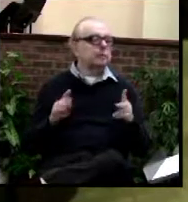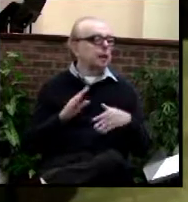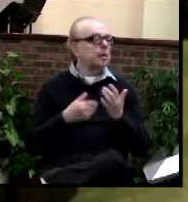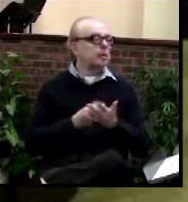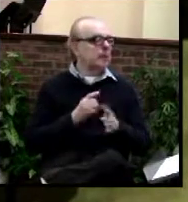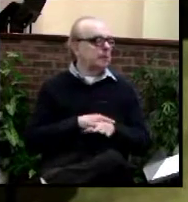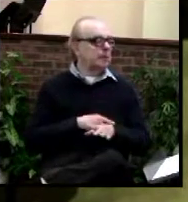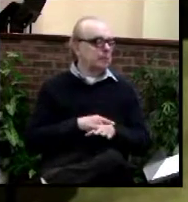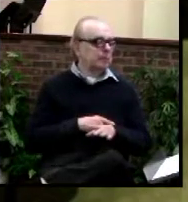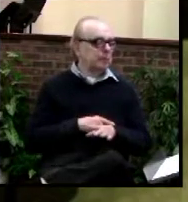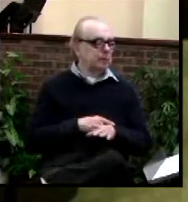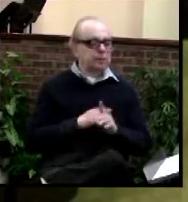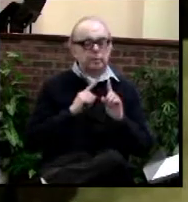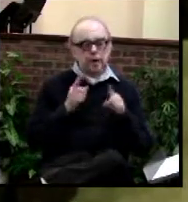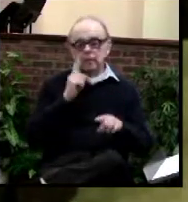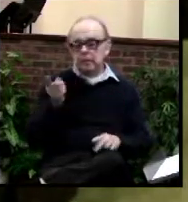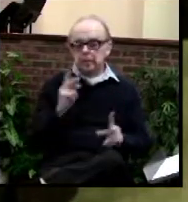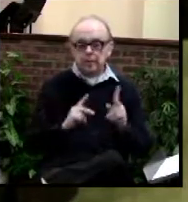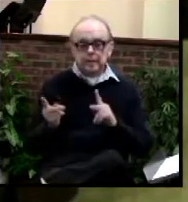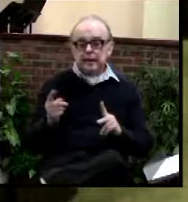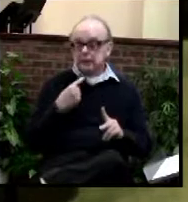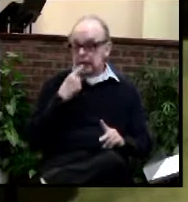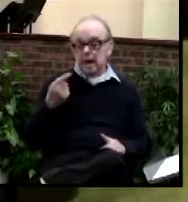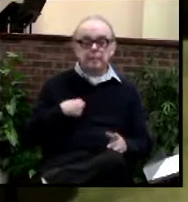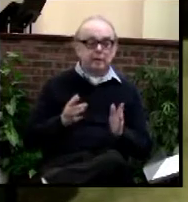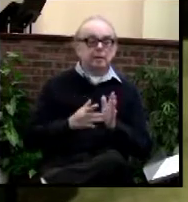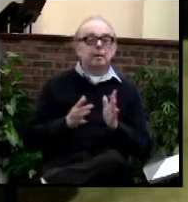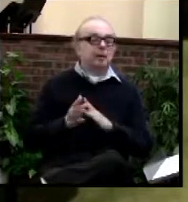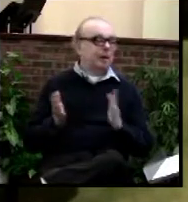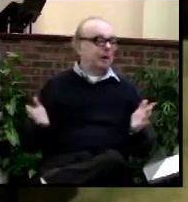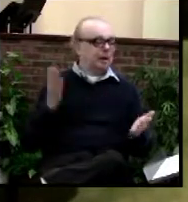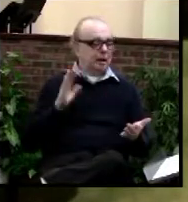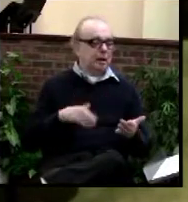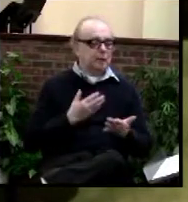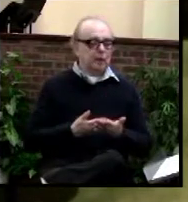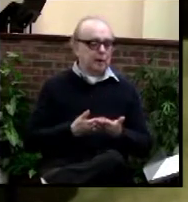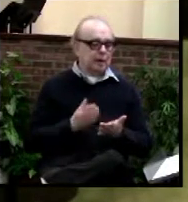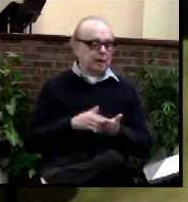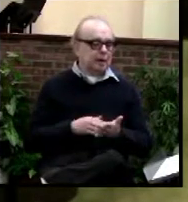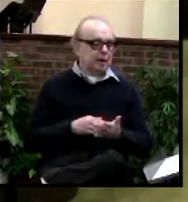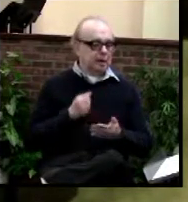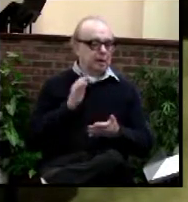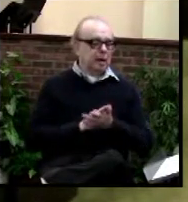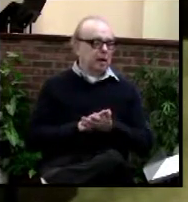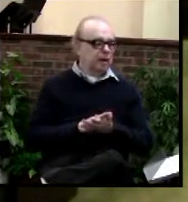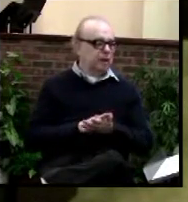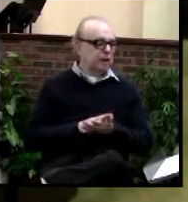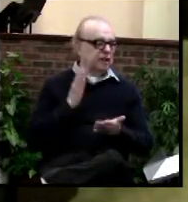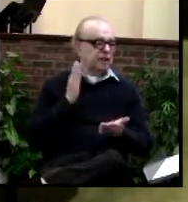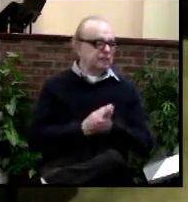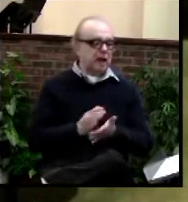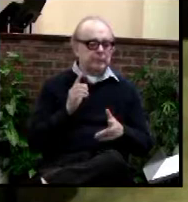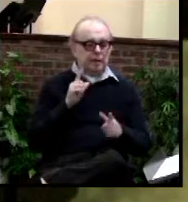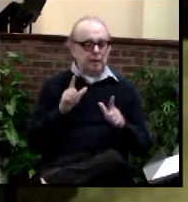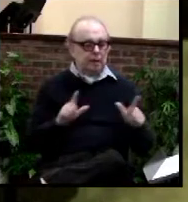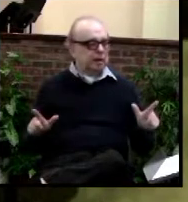Do I go up to them and say, I'm Jesus. I'm a born again believer. Y'all need to shut the language up. You guys need to quit talking